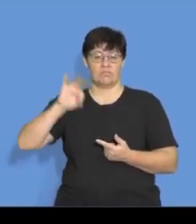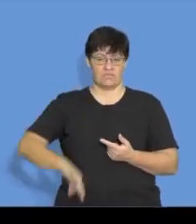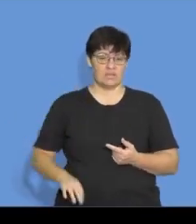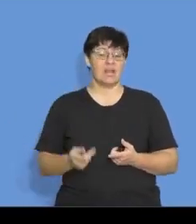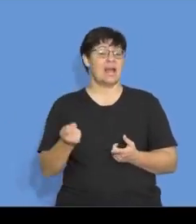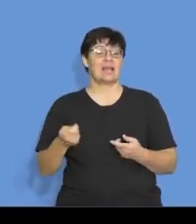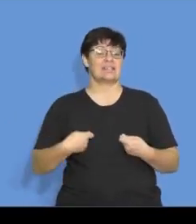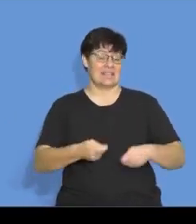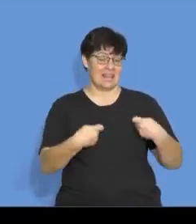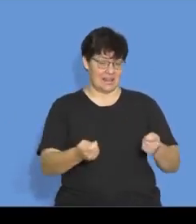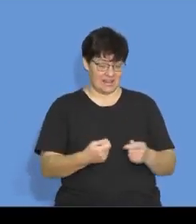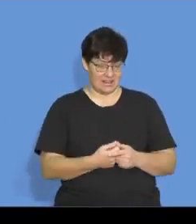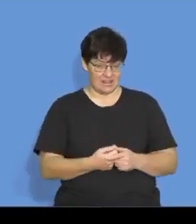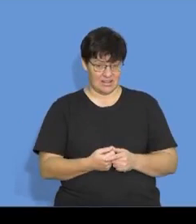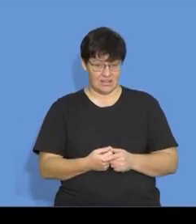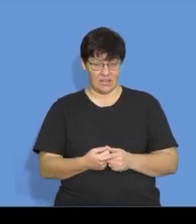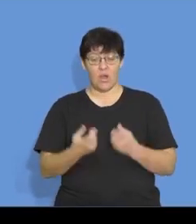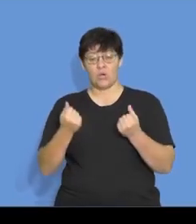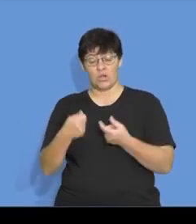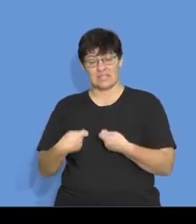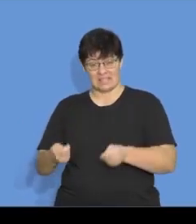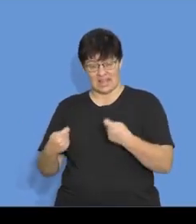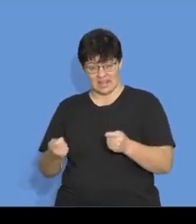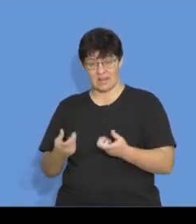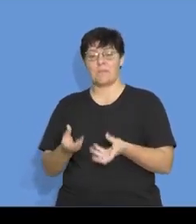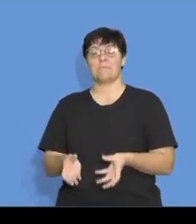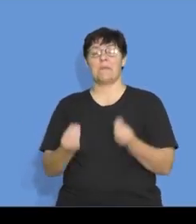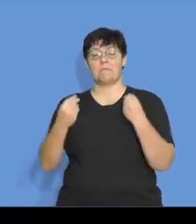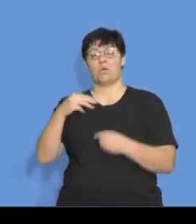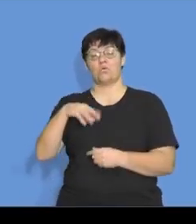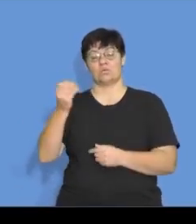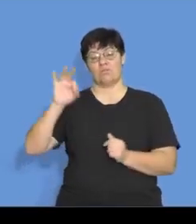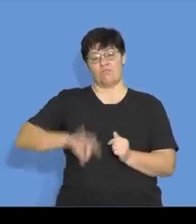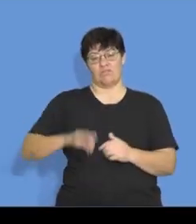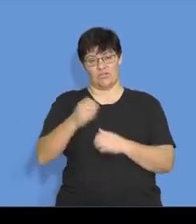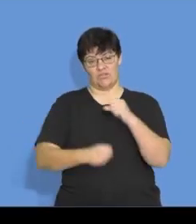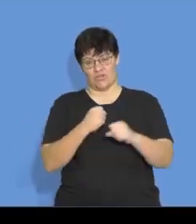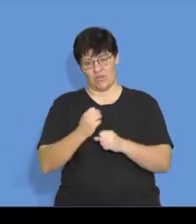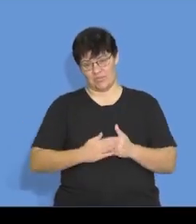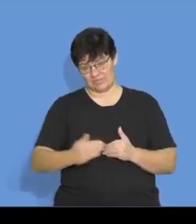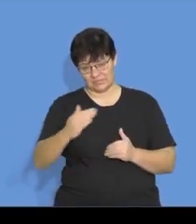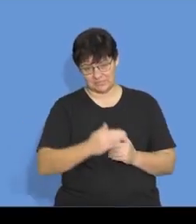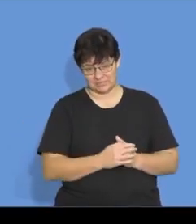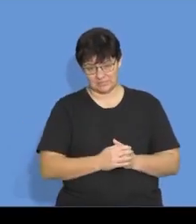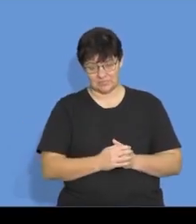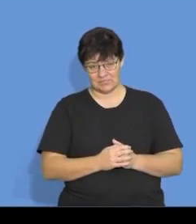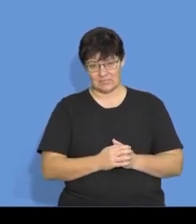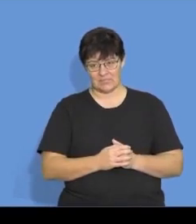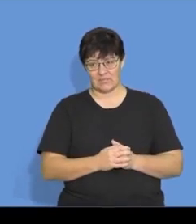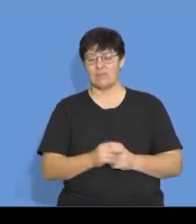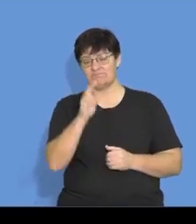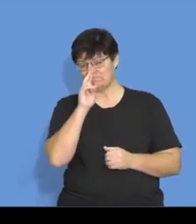of sales will give me my gross profit for the year. Okay? So this you can see